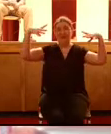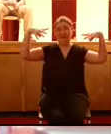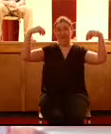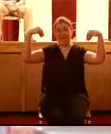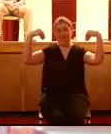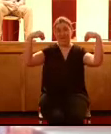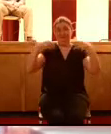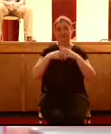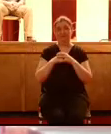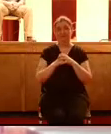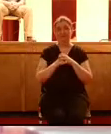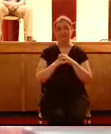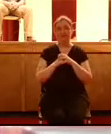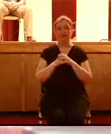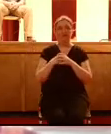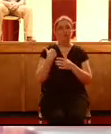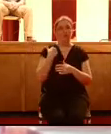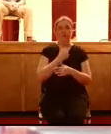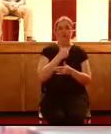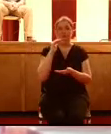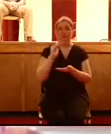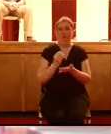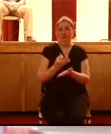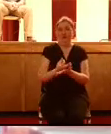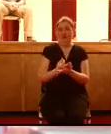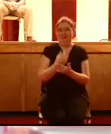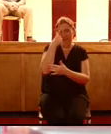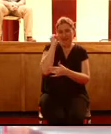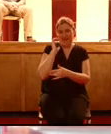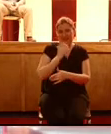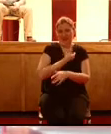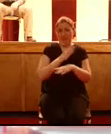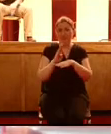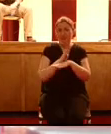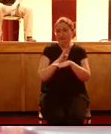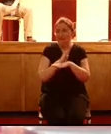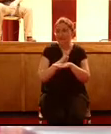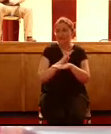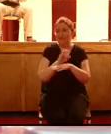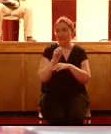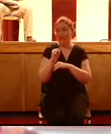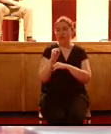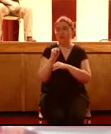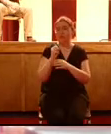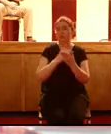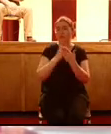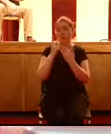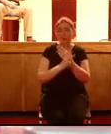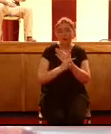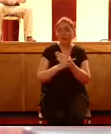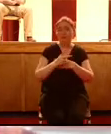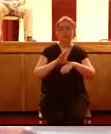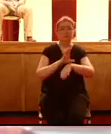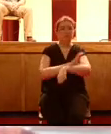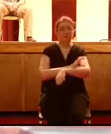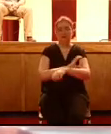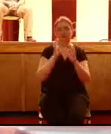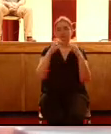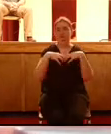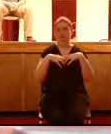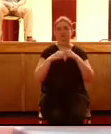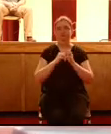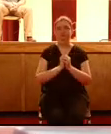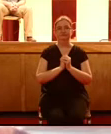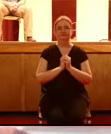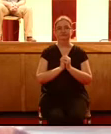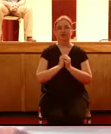off of a cash lag in finance because our business software was unreliable. Our high school's transcripts were inaccurate, and Bright